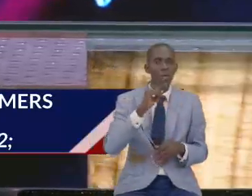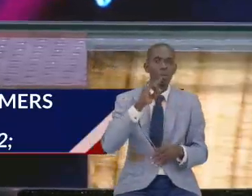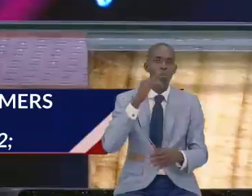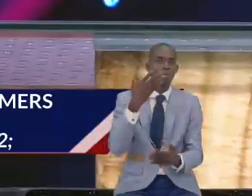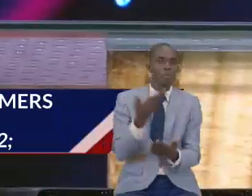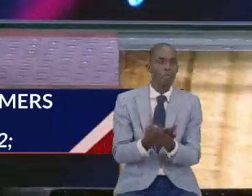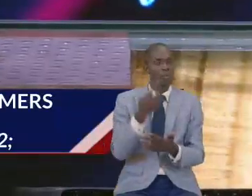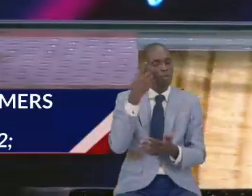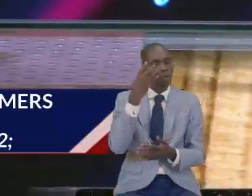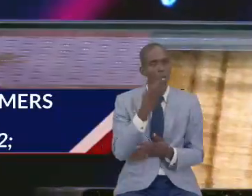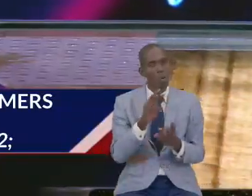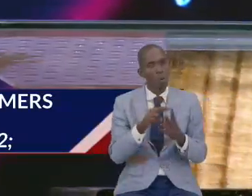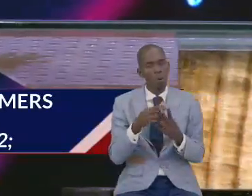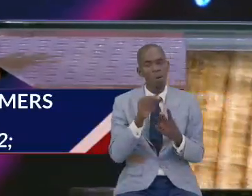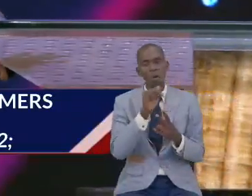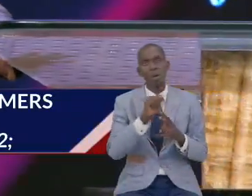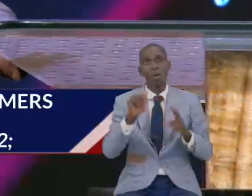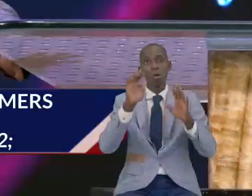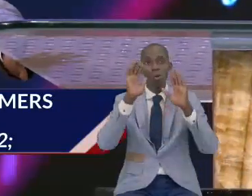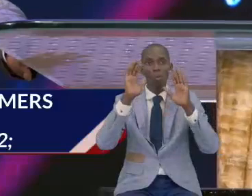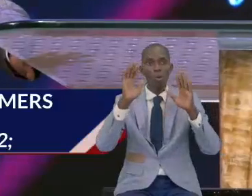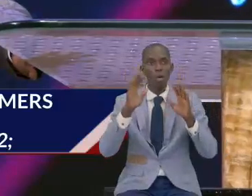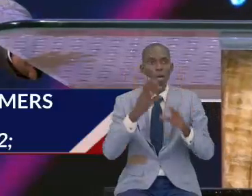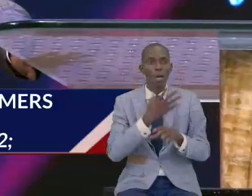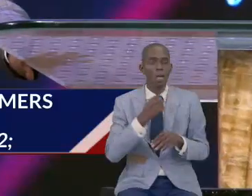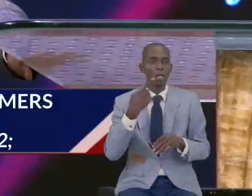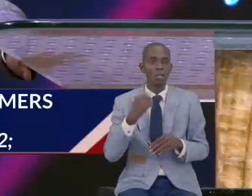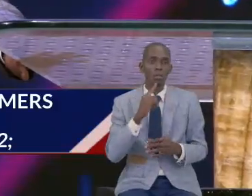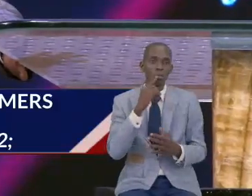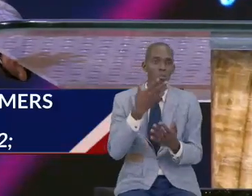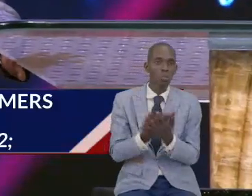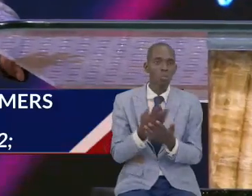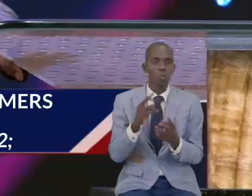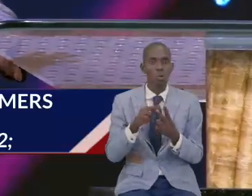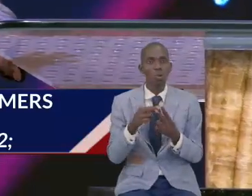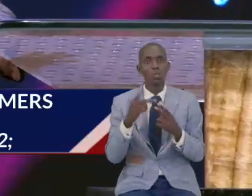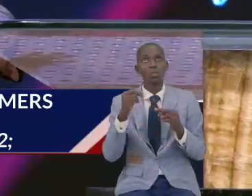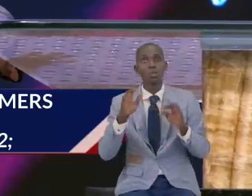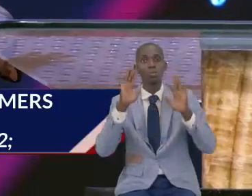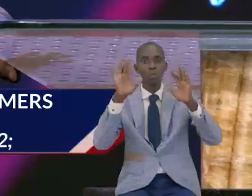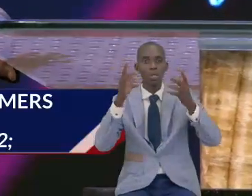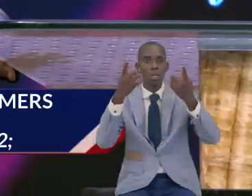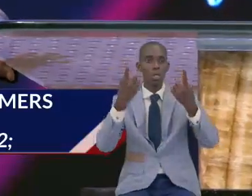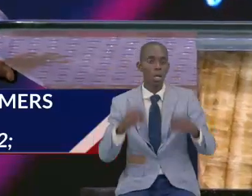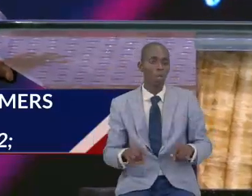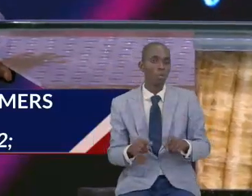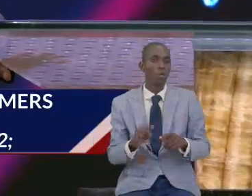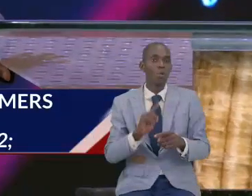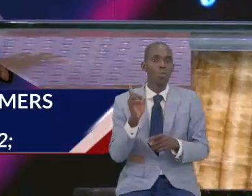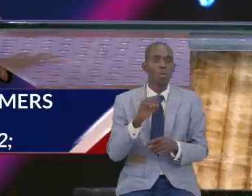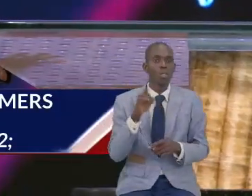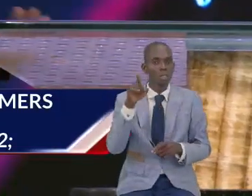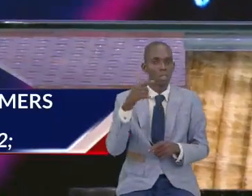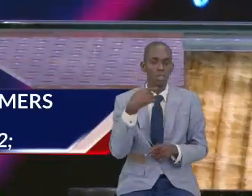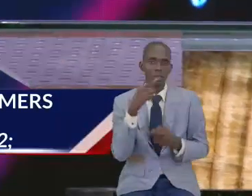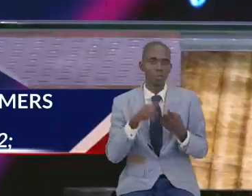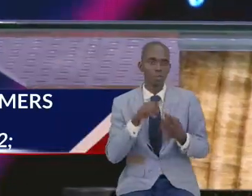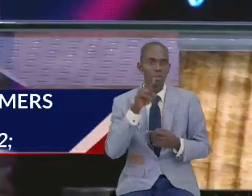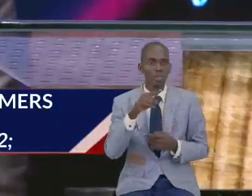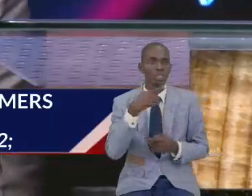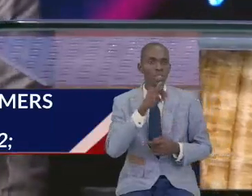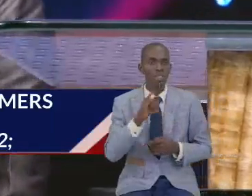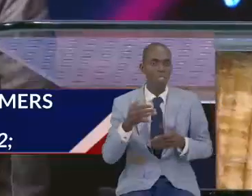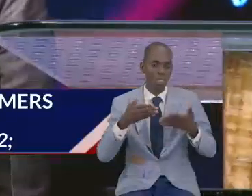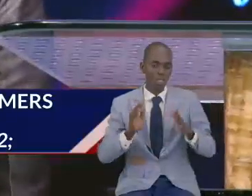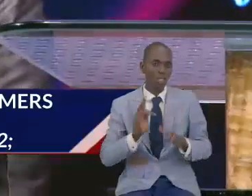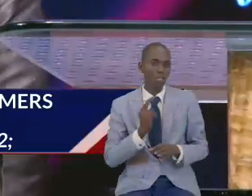In verse 2, and the sign and the wonder come to pass, whereof he spake unto thee, saying, let